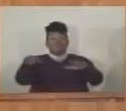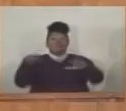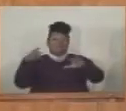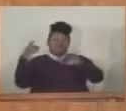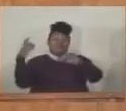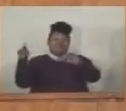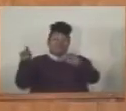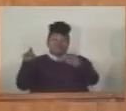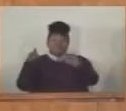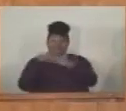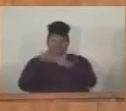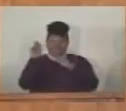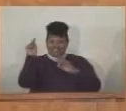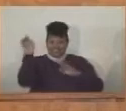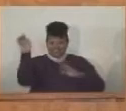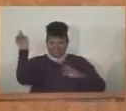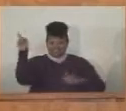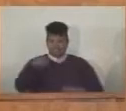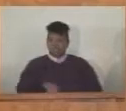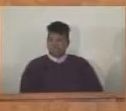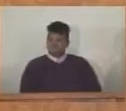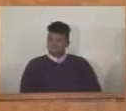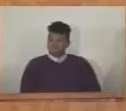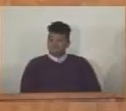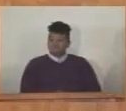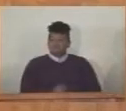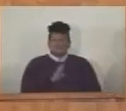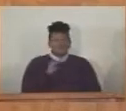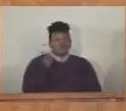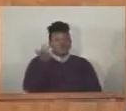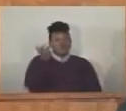Elizabeth and the guns recovered.